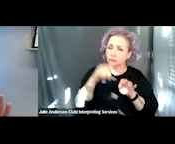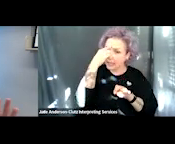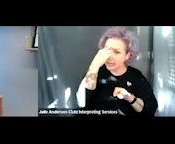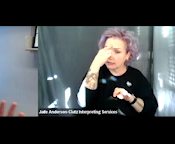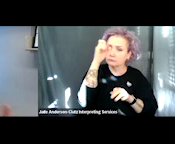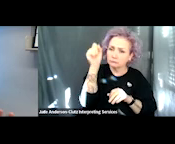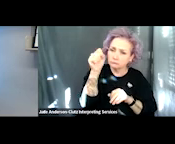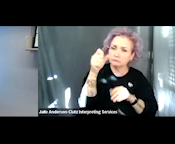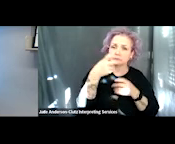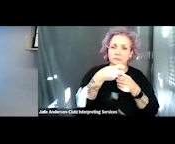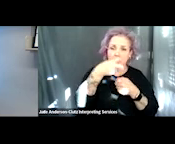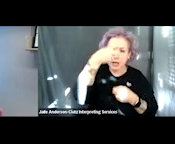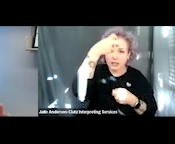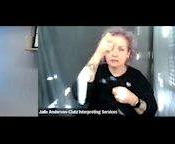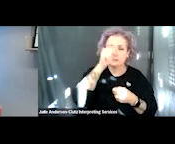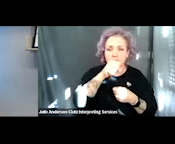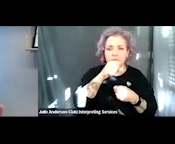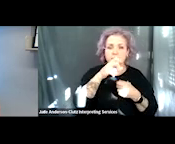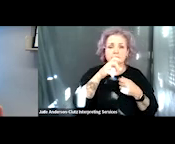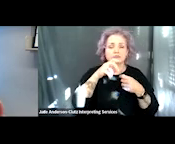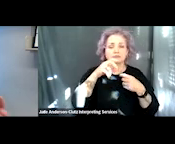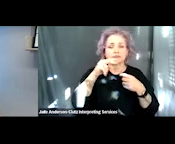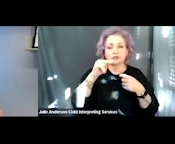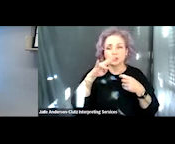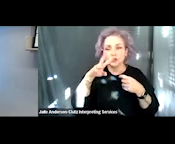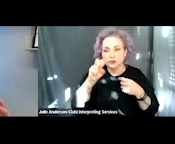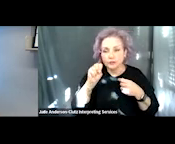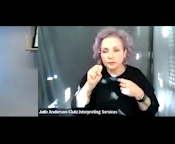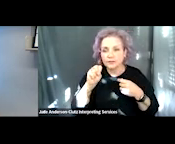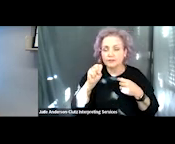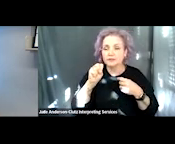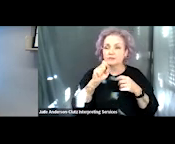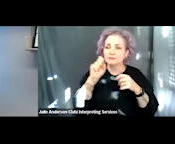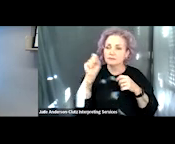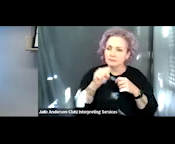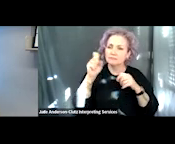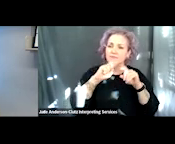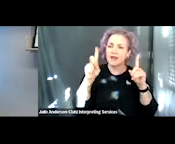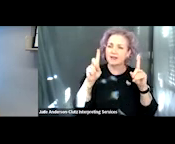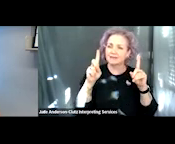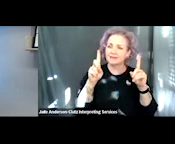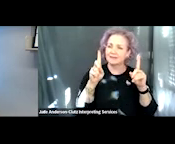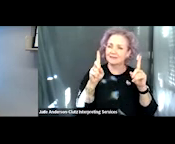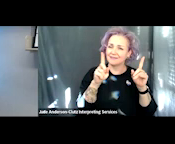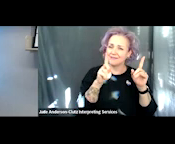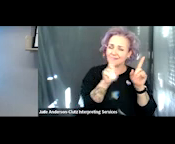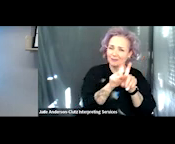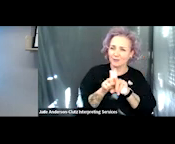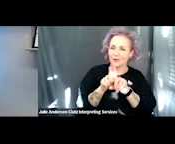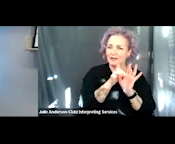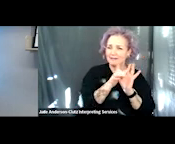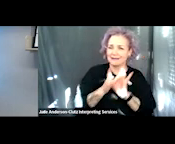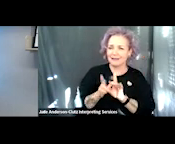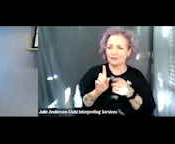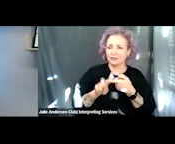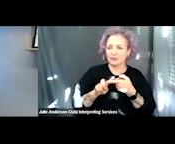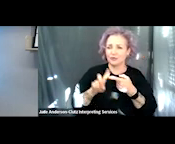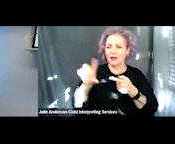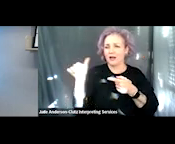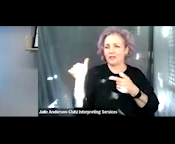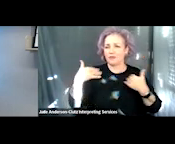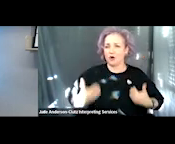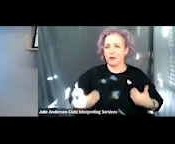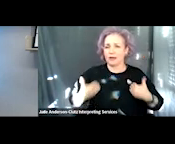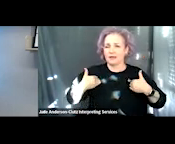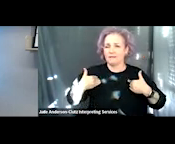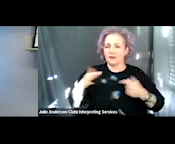a lot of things happening, and it's not just so. Even though we're looking at the brain, it's not the only thing that's changing. And